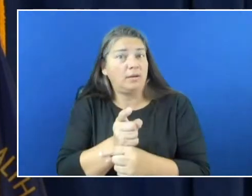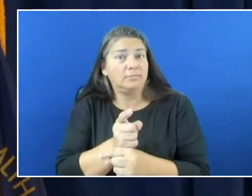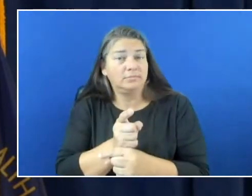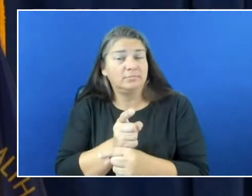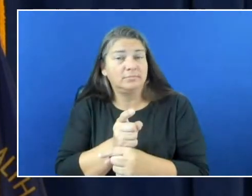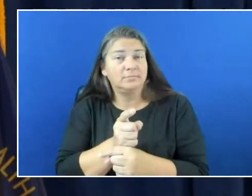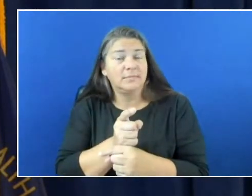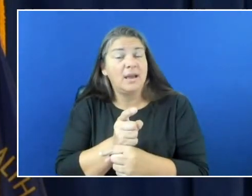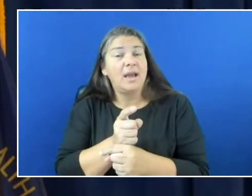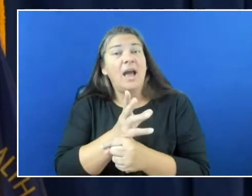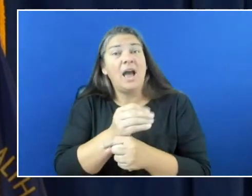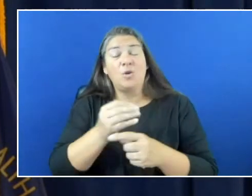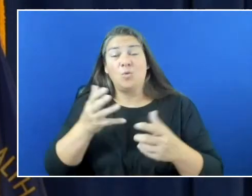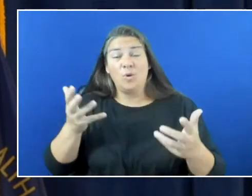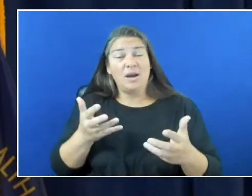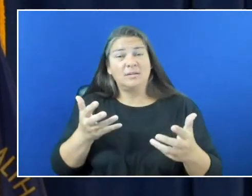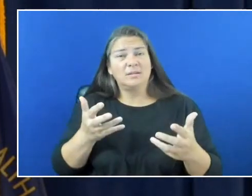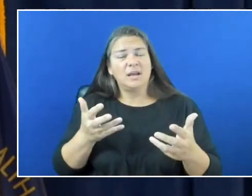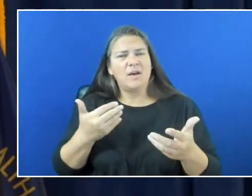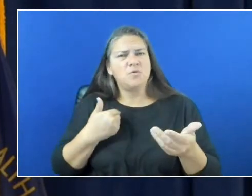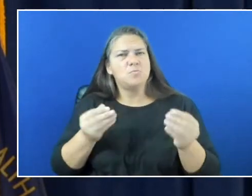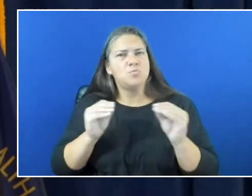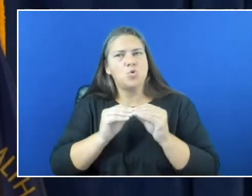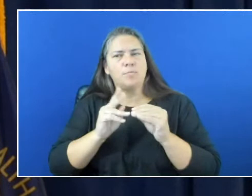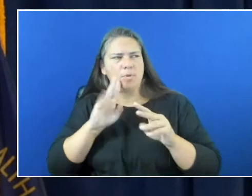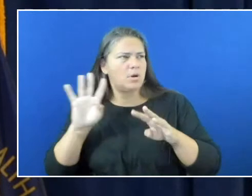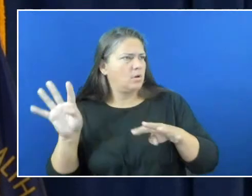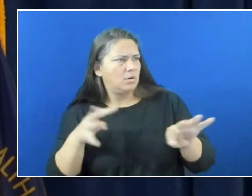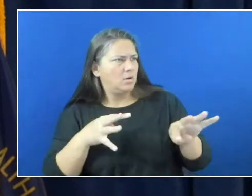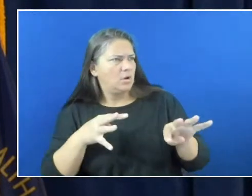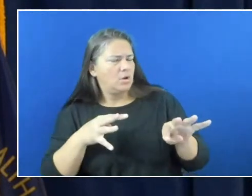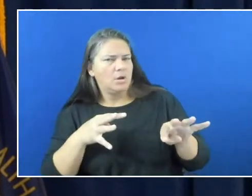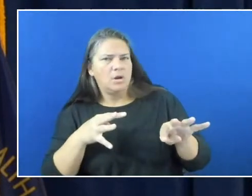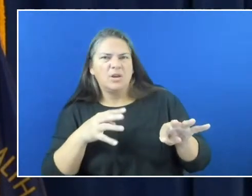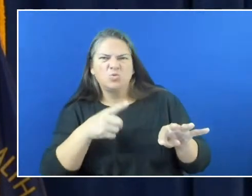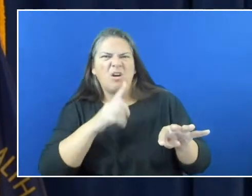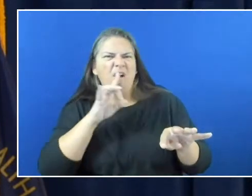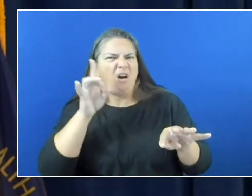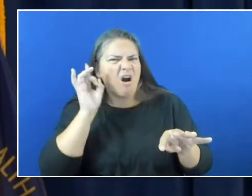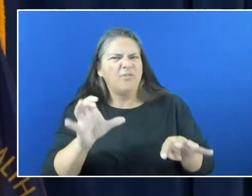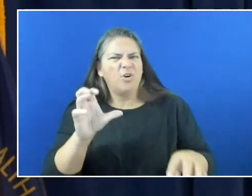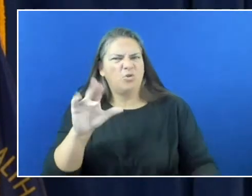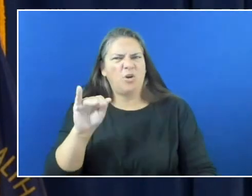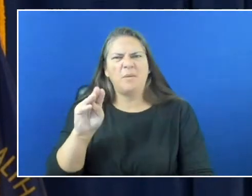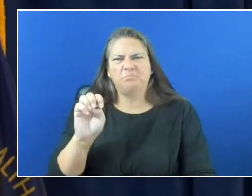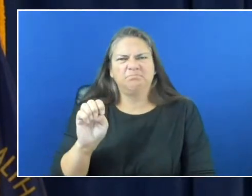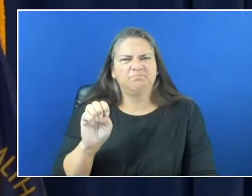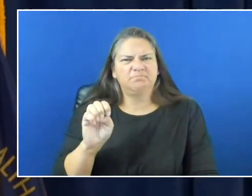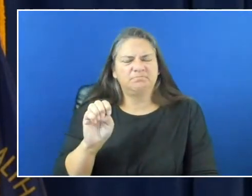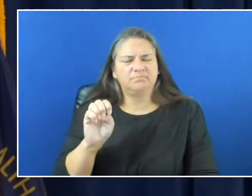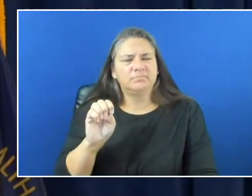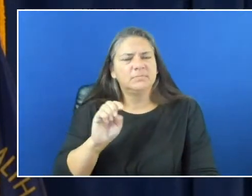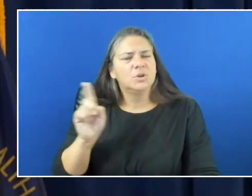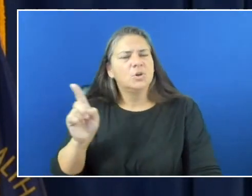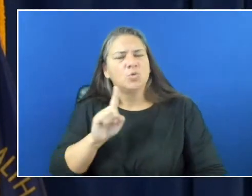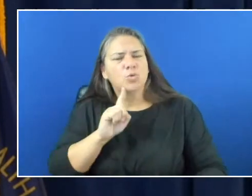a really terrible crime that occurs out there. Could you clarify the number of rescues and number of arrests